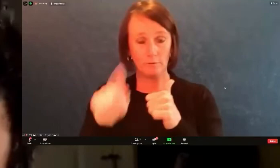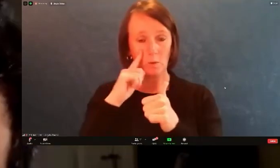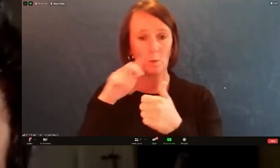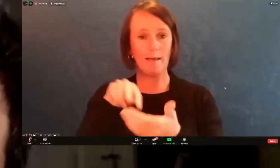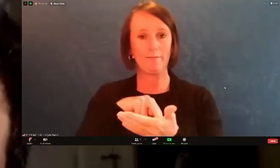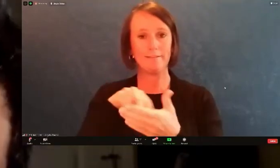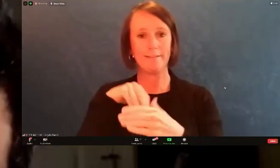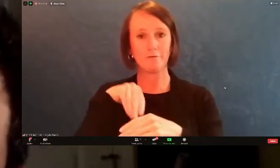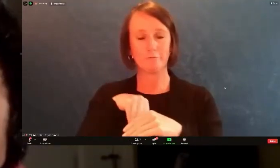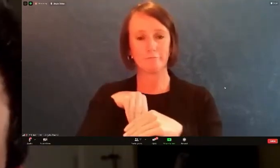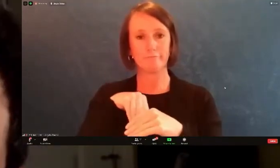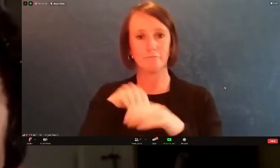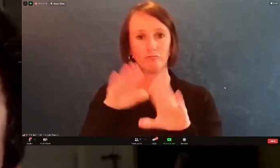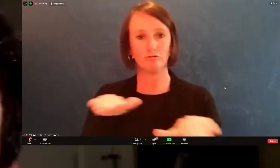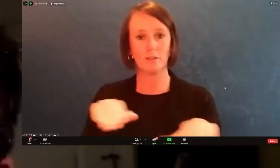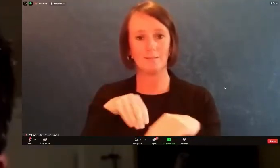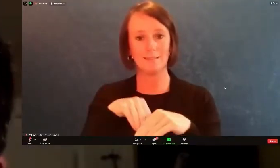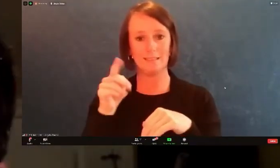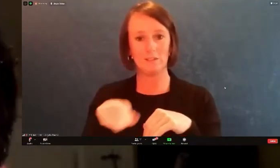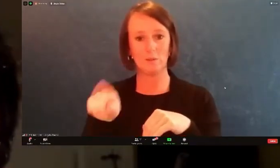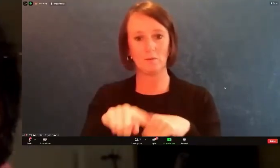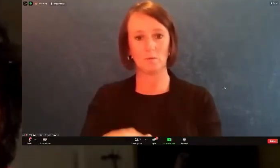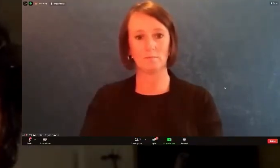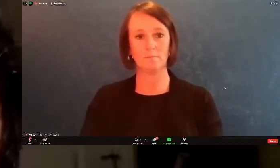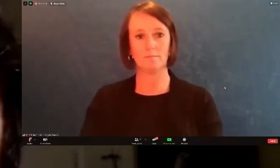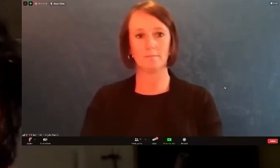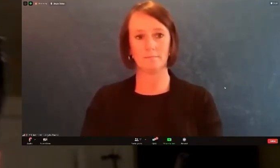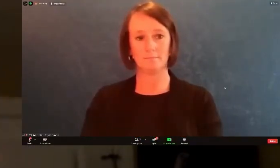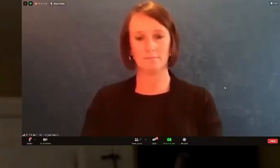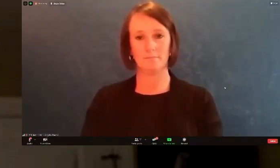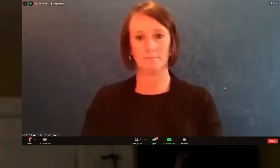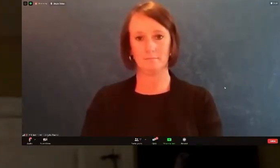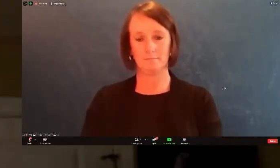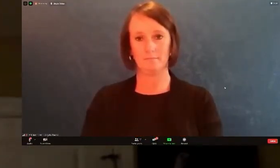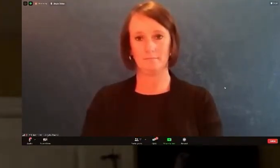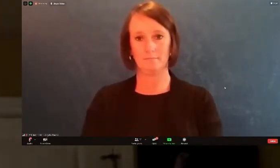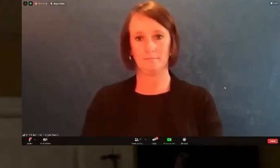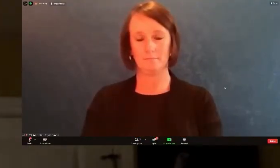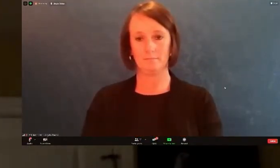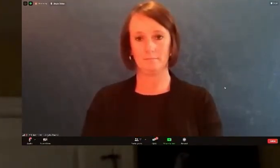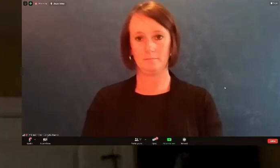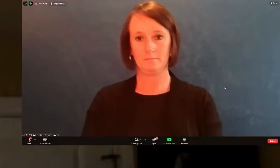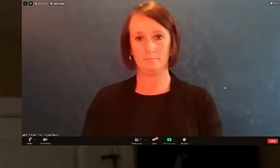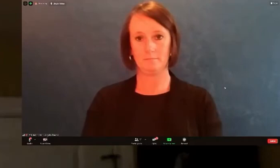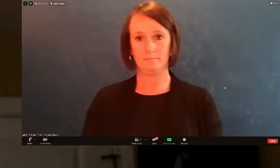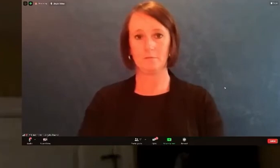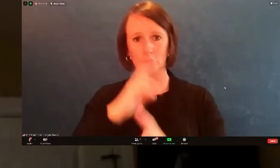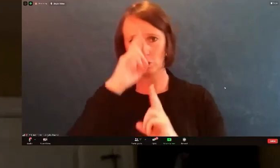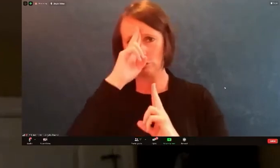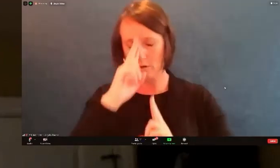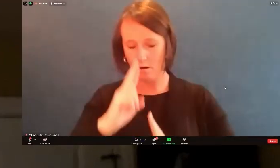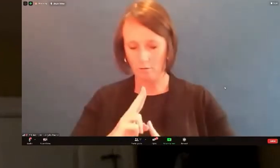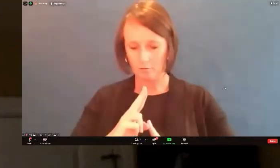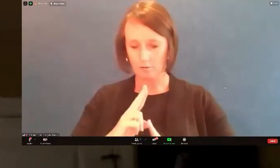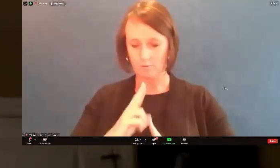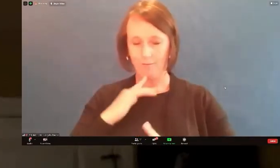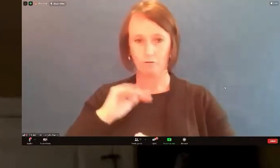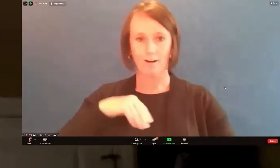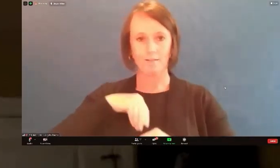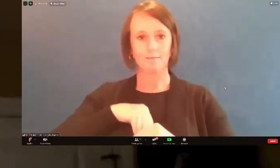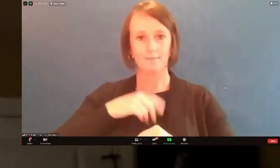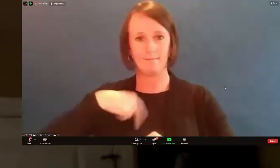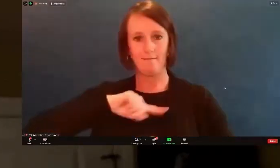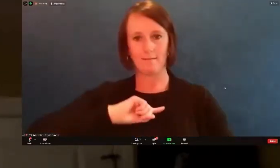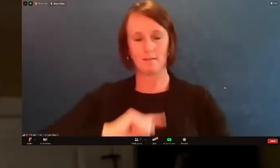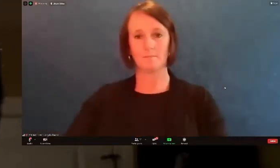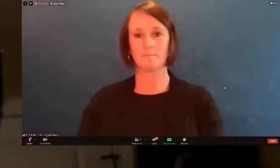the sacred dancing child in each and every one of you. May we always honor that sacred dancing child. Hey